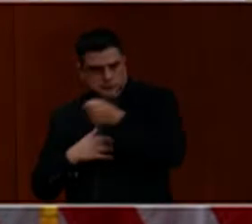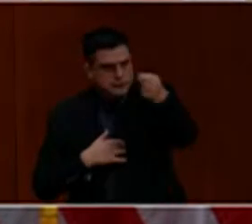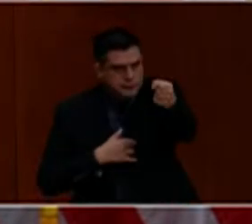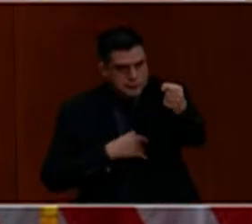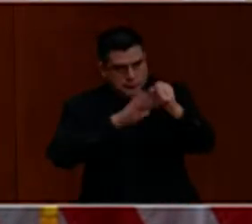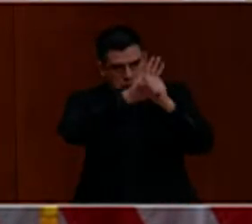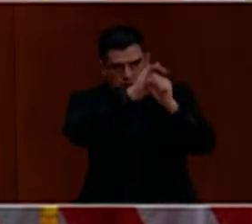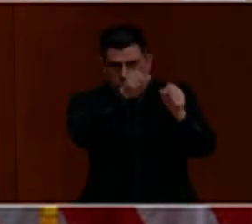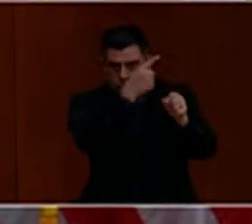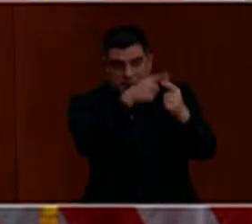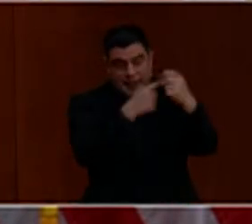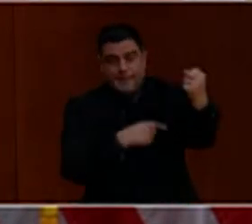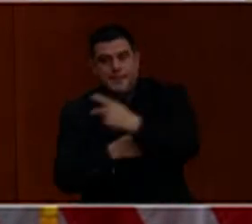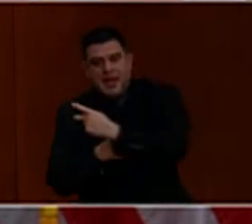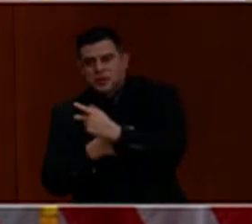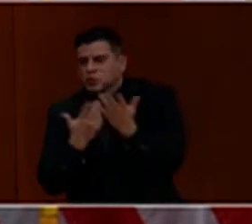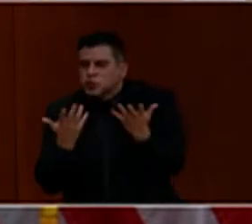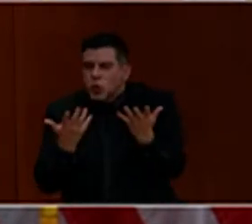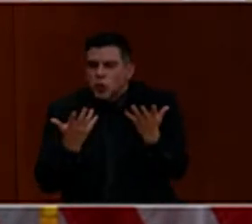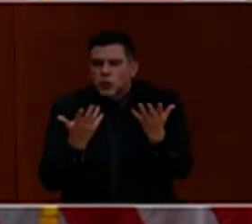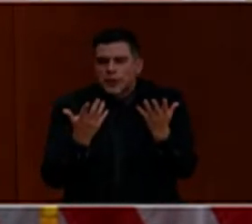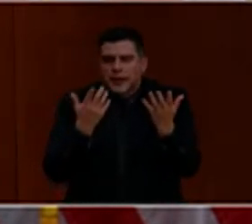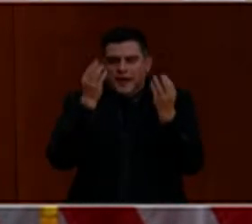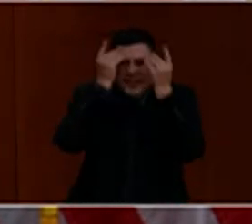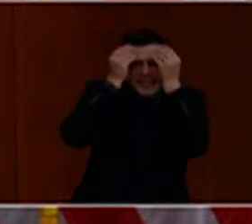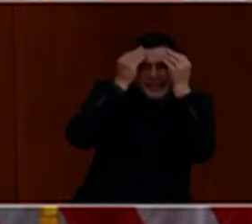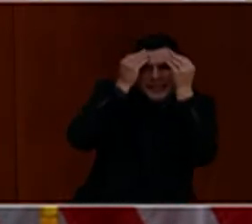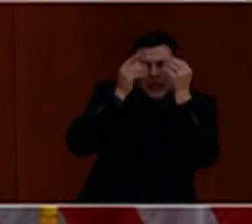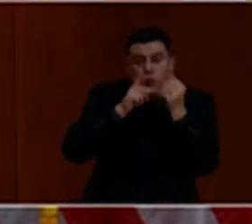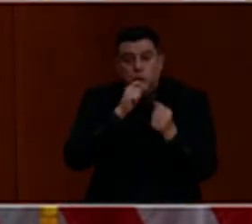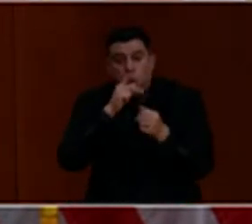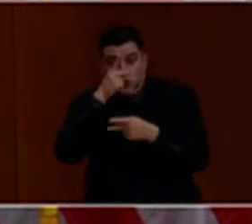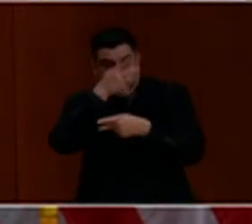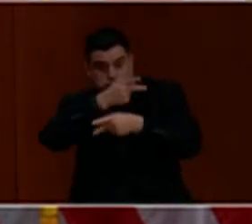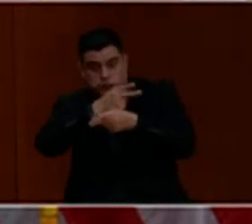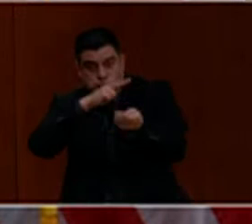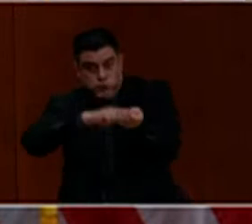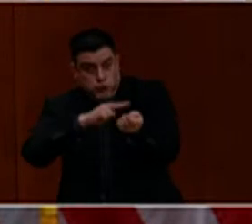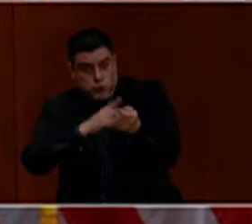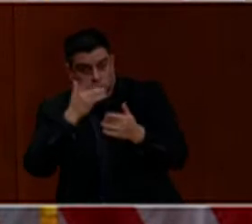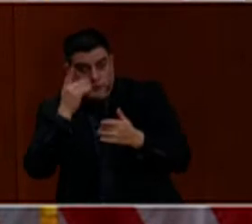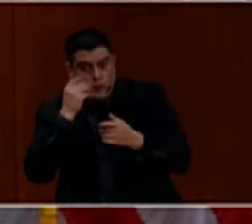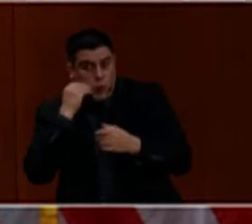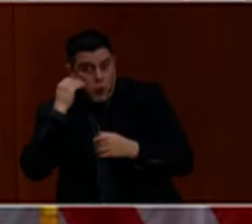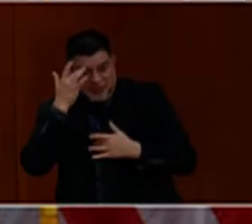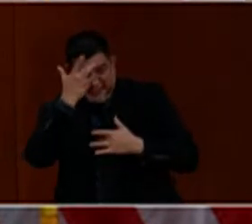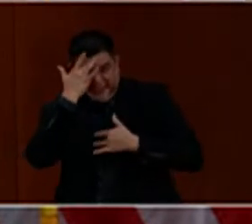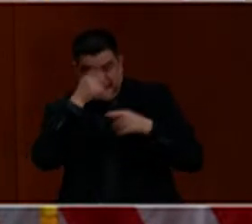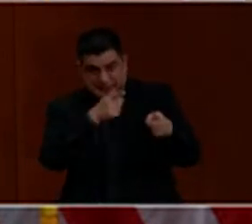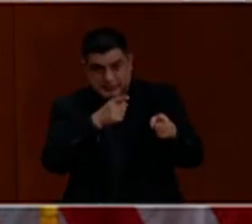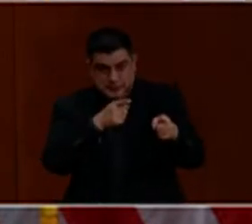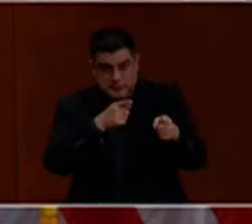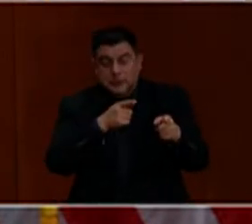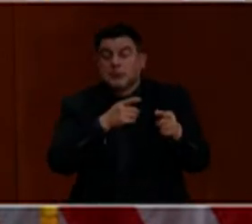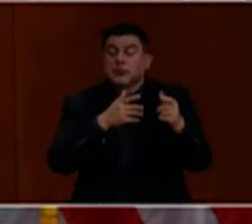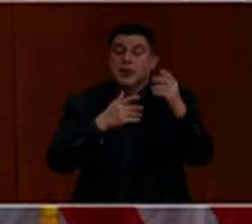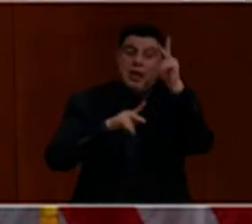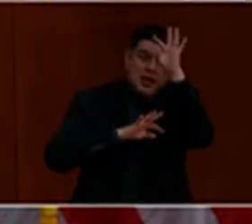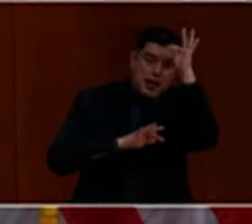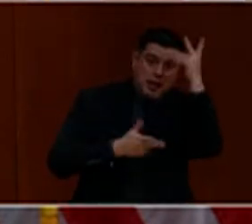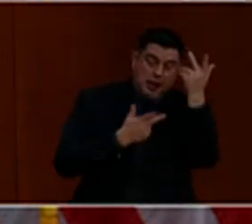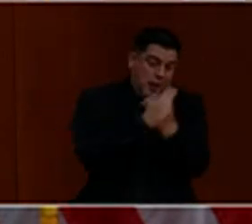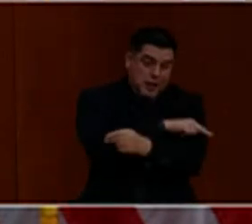very beginning. So I think those have been very helpful, and I think it's taken some pressure off the traditional long-term care